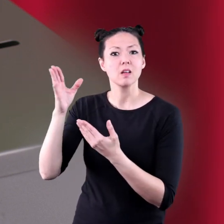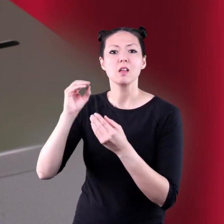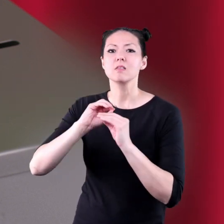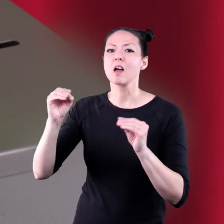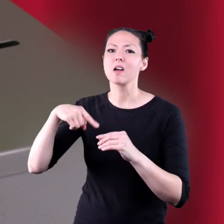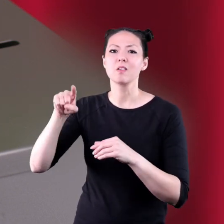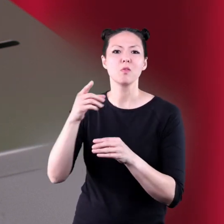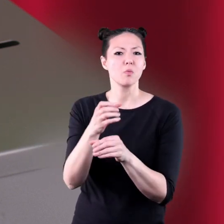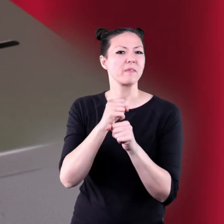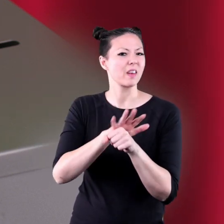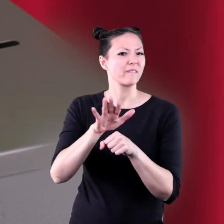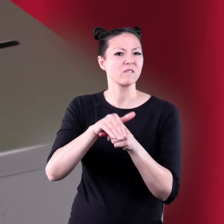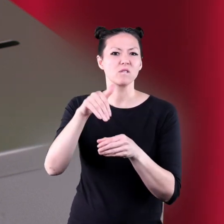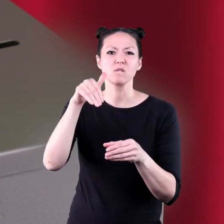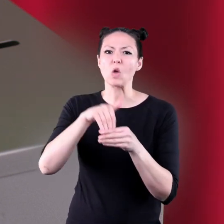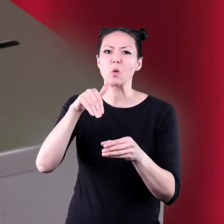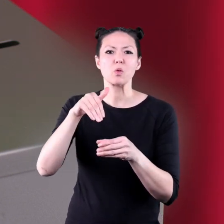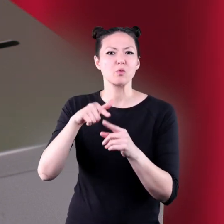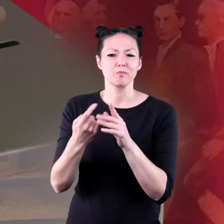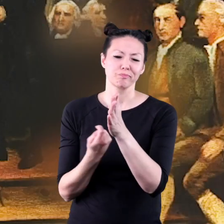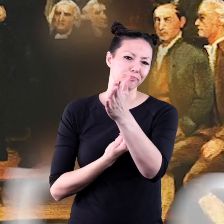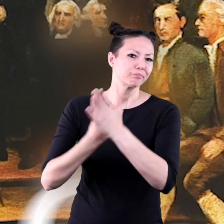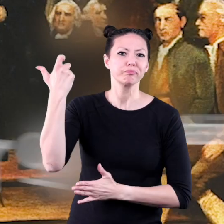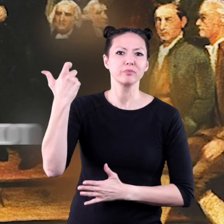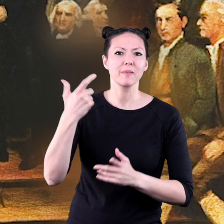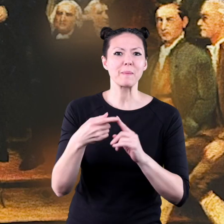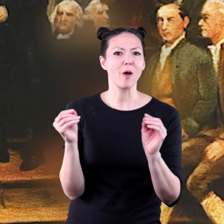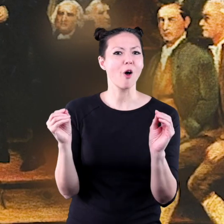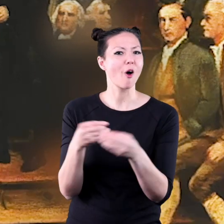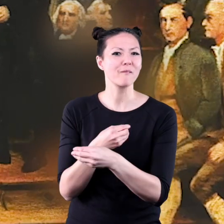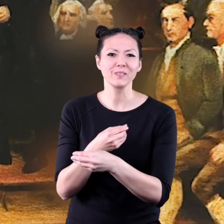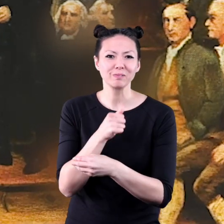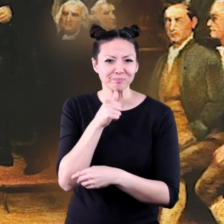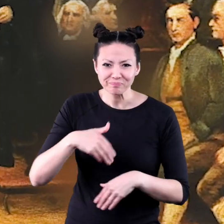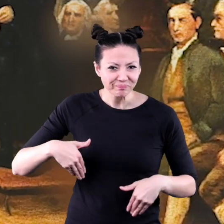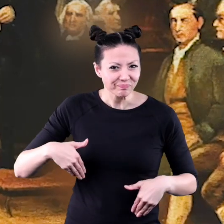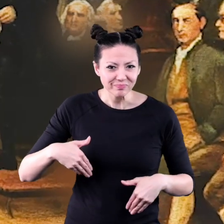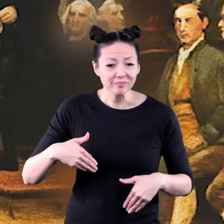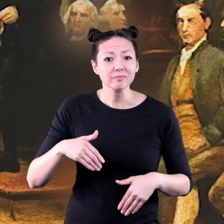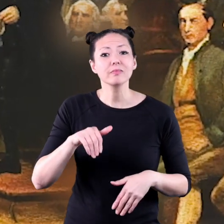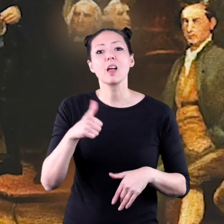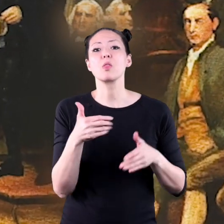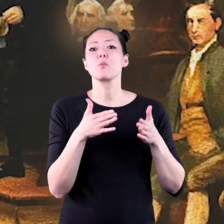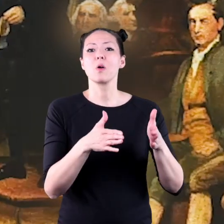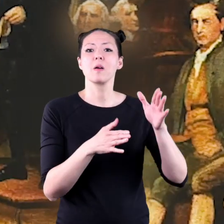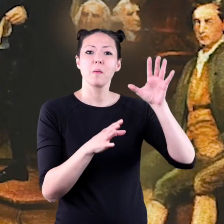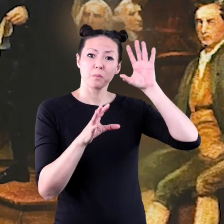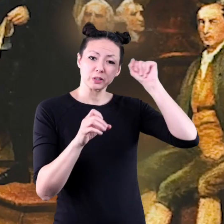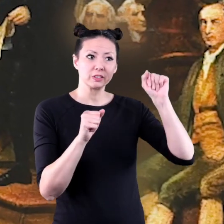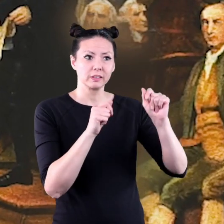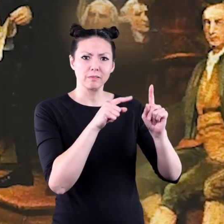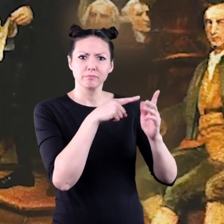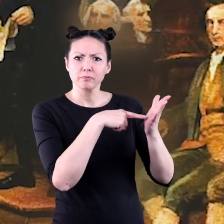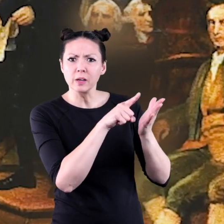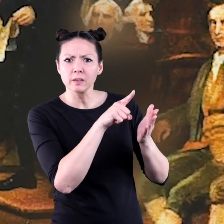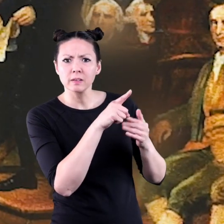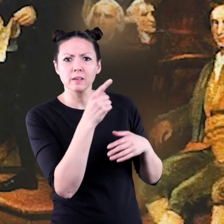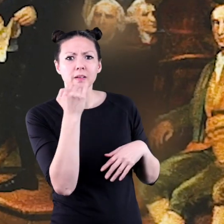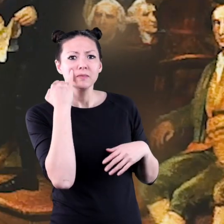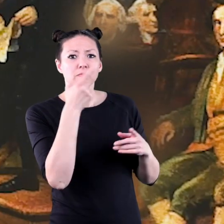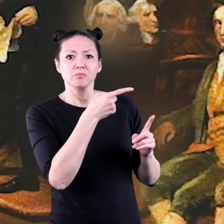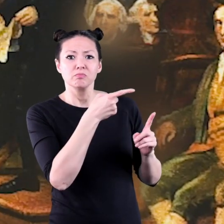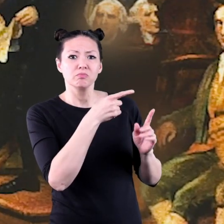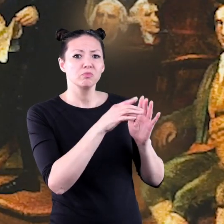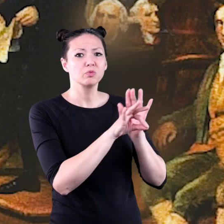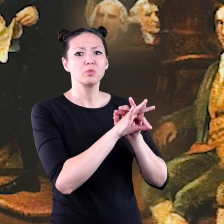be removed from office. Another way that a president is checked on is when he or she chooses the member of